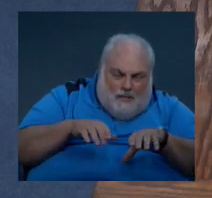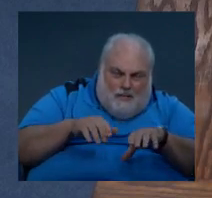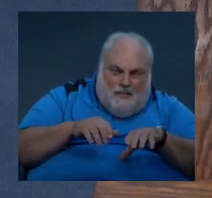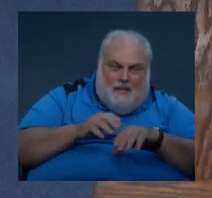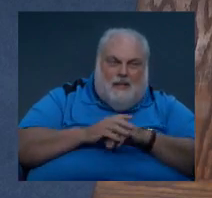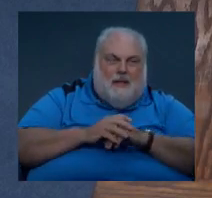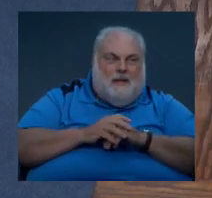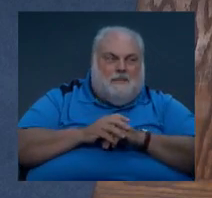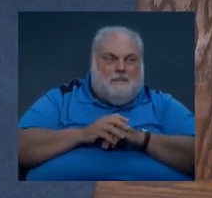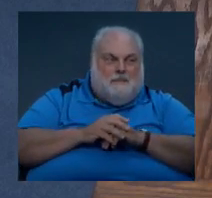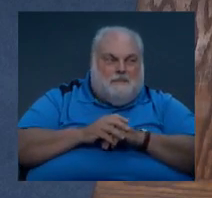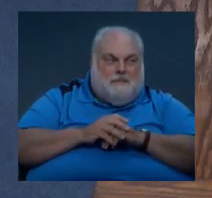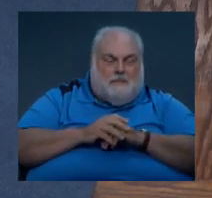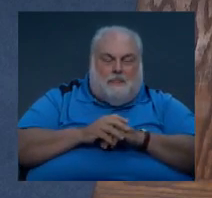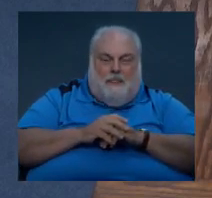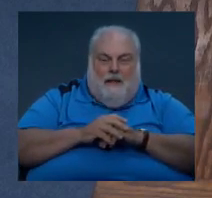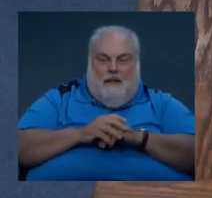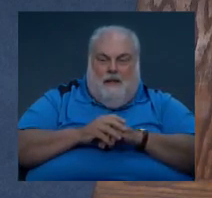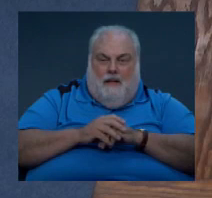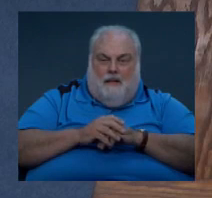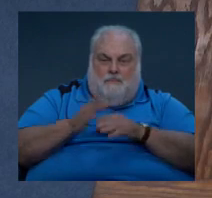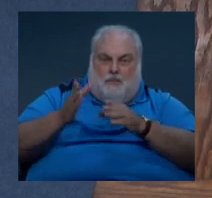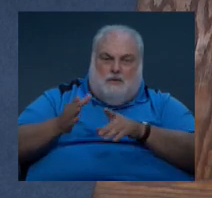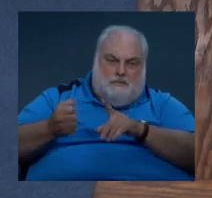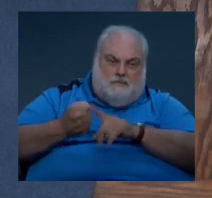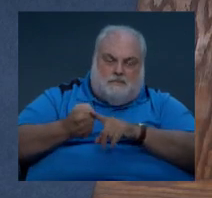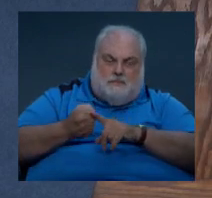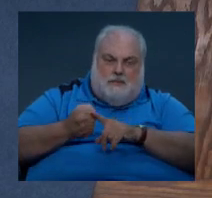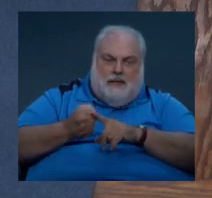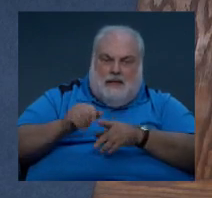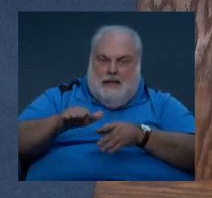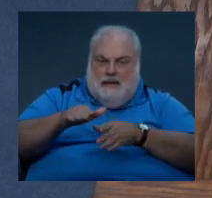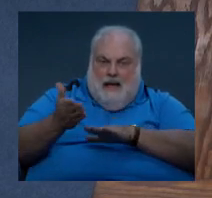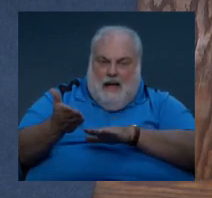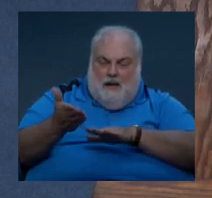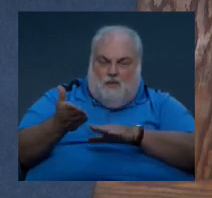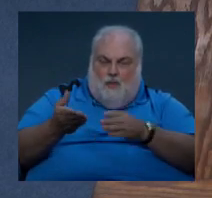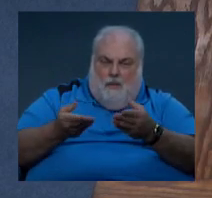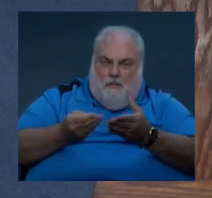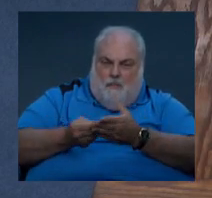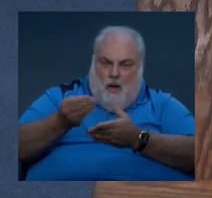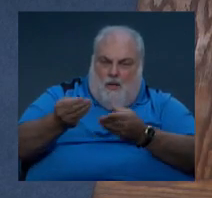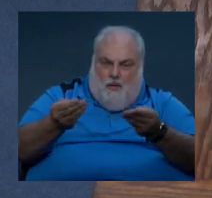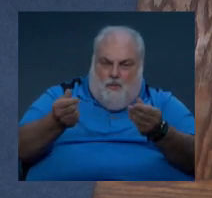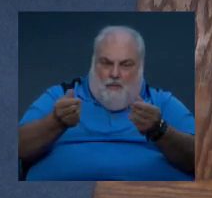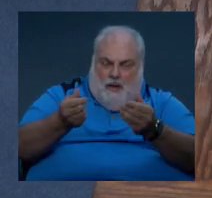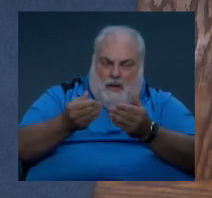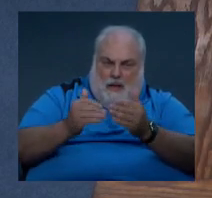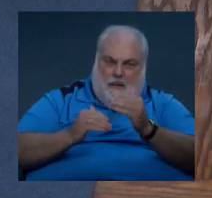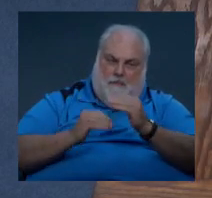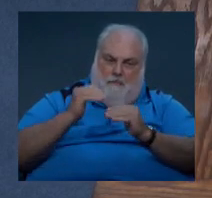head. Pretty soon he died. We bought the property and built a home there.